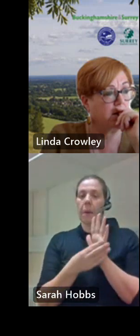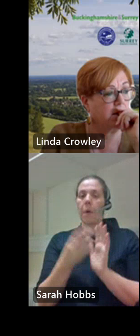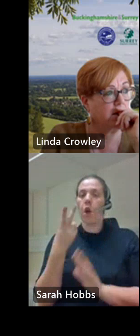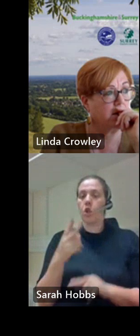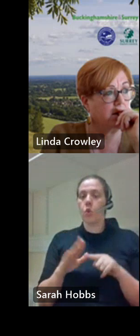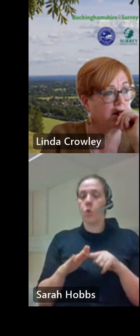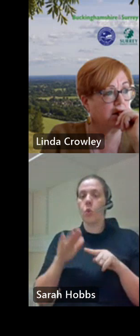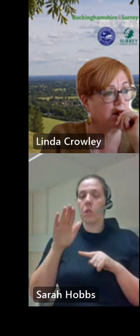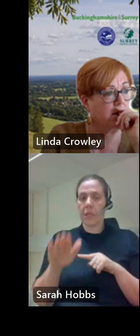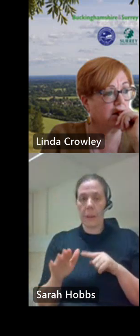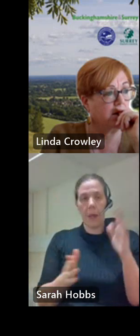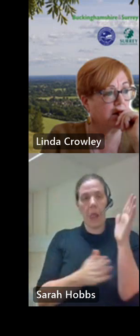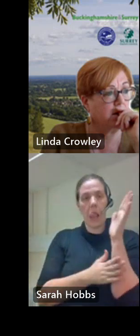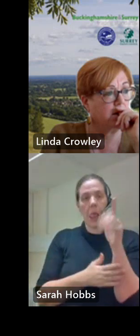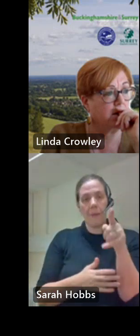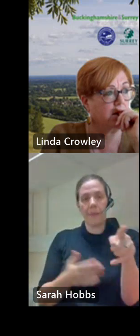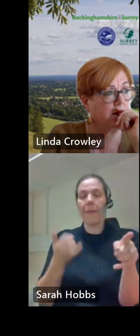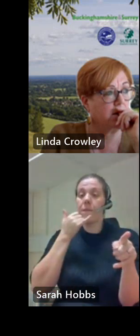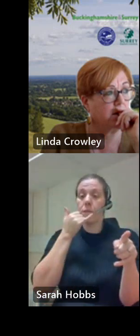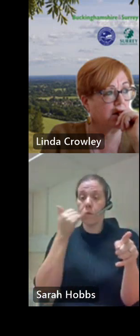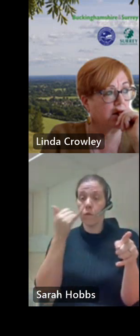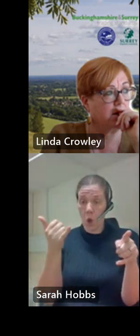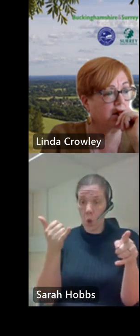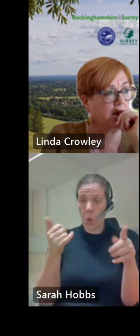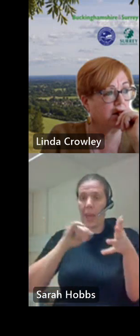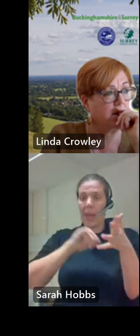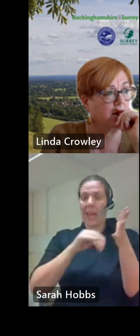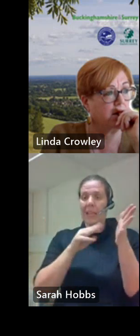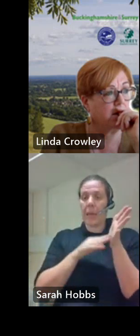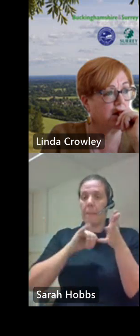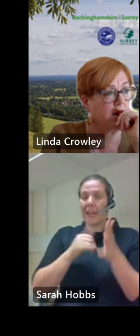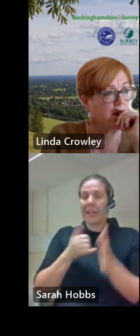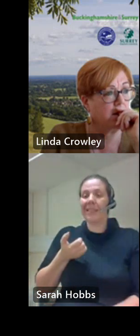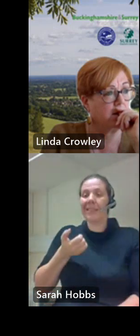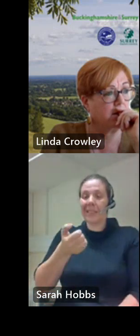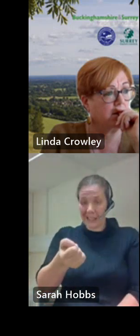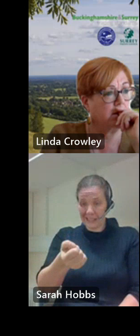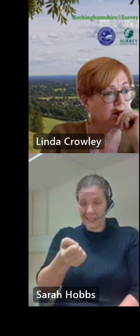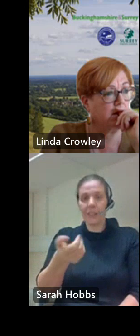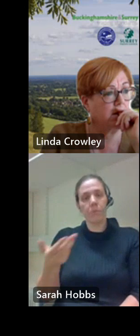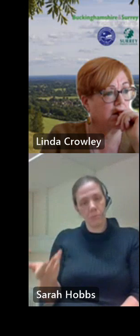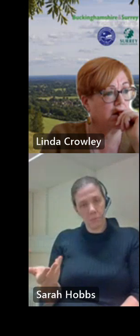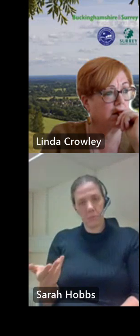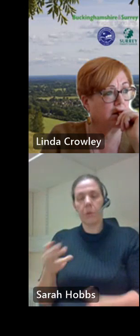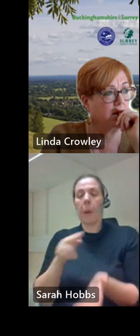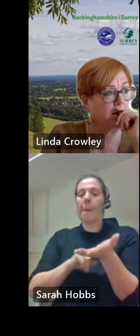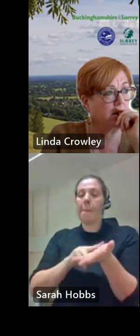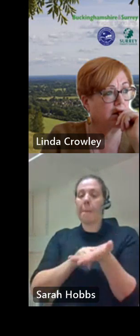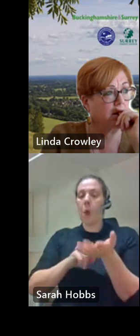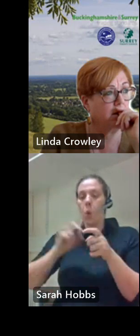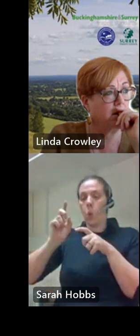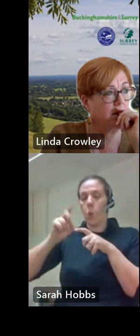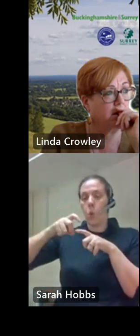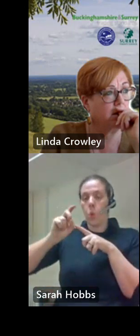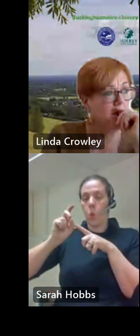verification. So the one on the left, the phone, is what is called an SMS message. The blue padlock is